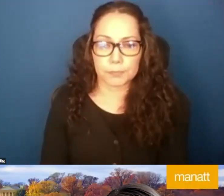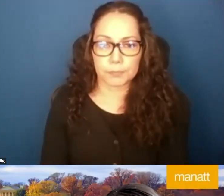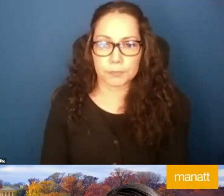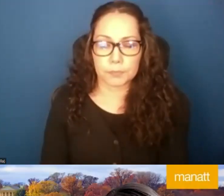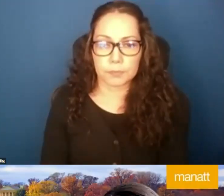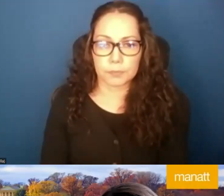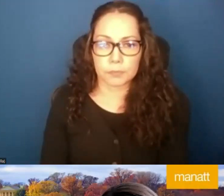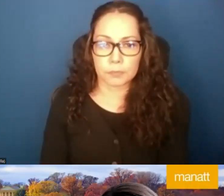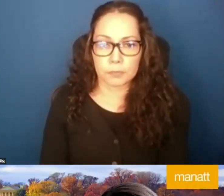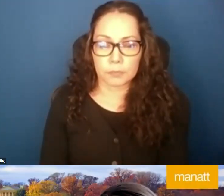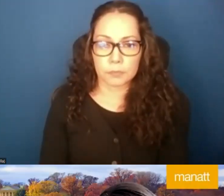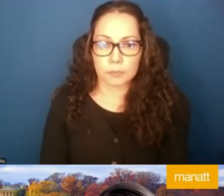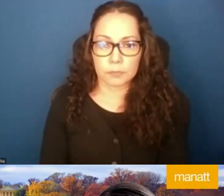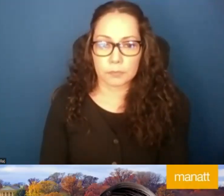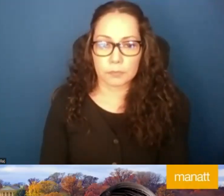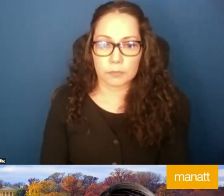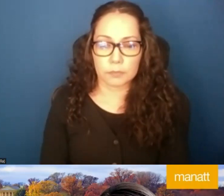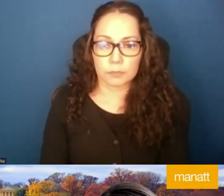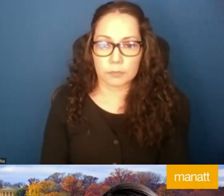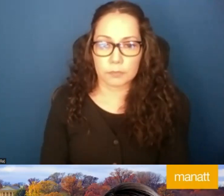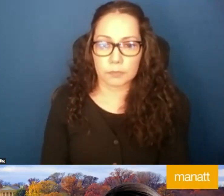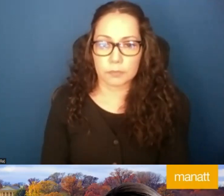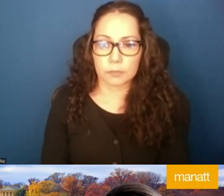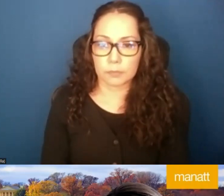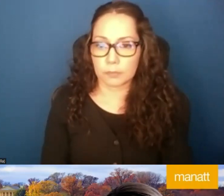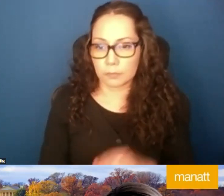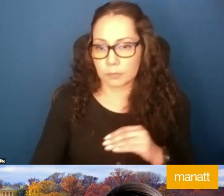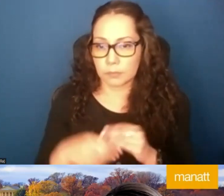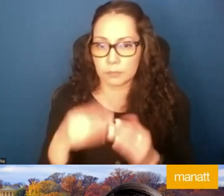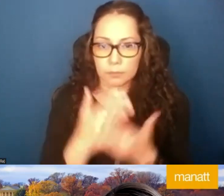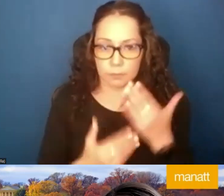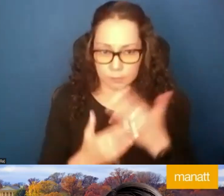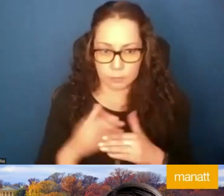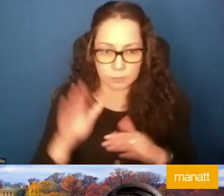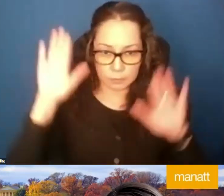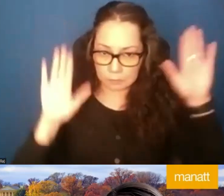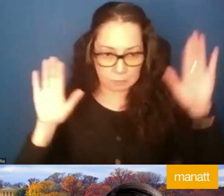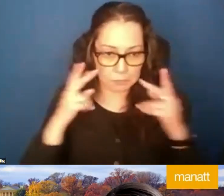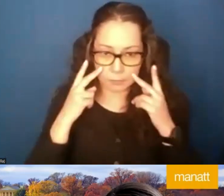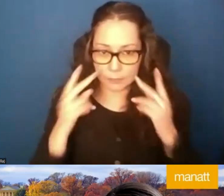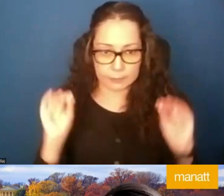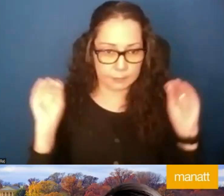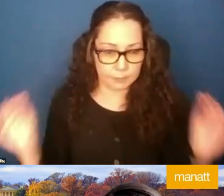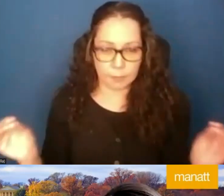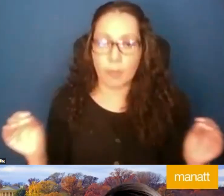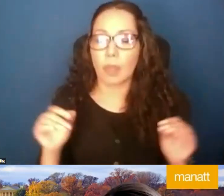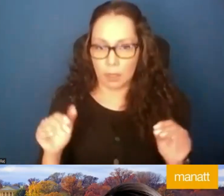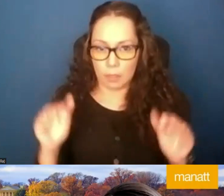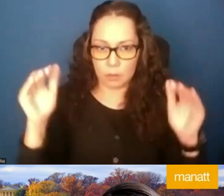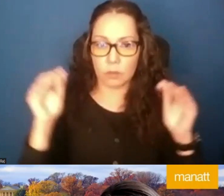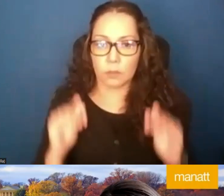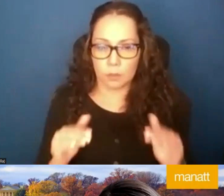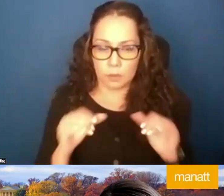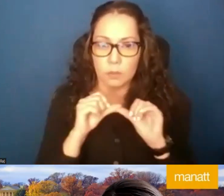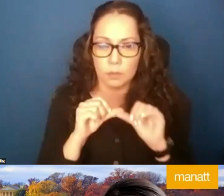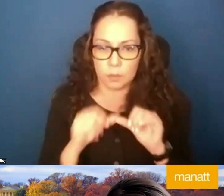I'm not seeing any additional hands raised, so I think we'll go ahead and move into the next section. We will take additional public